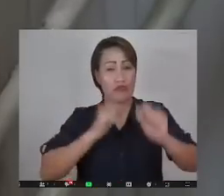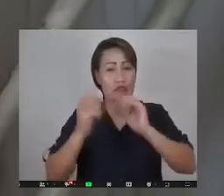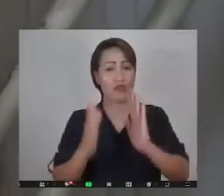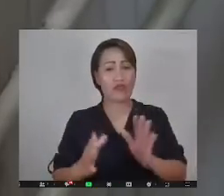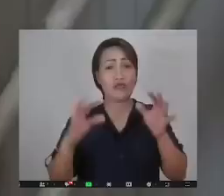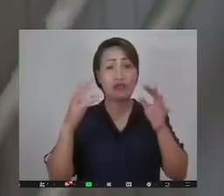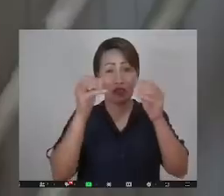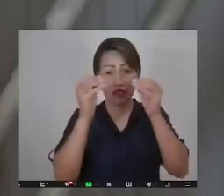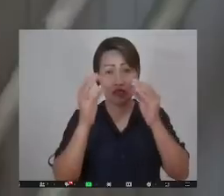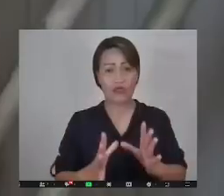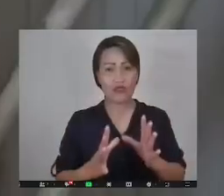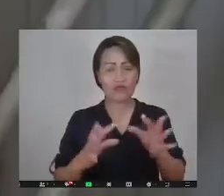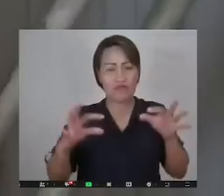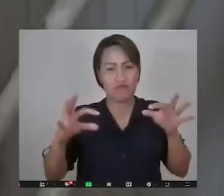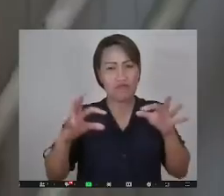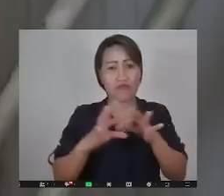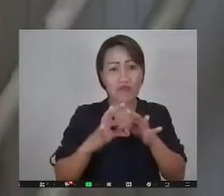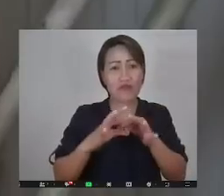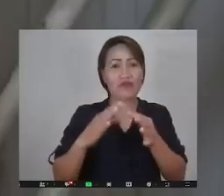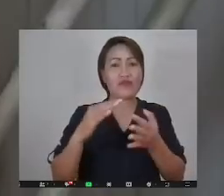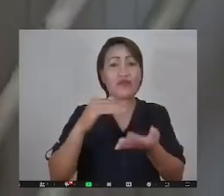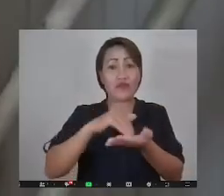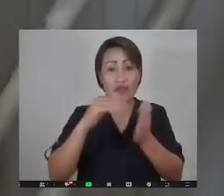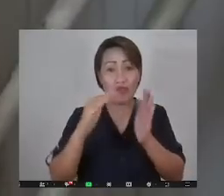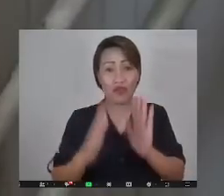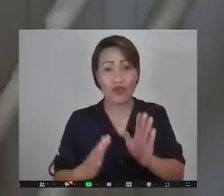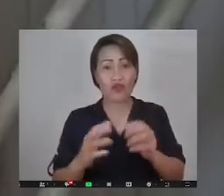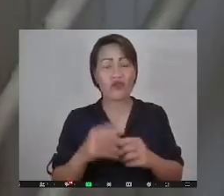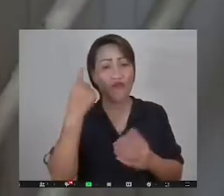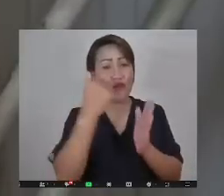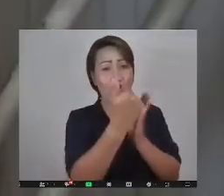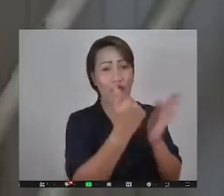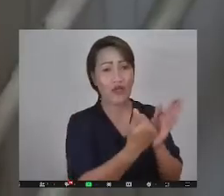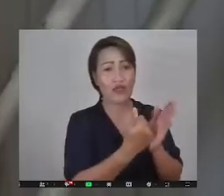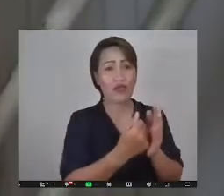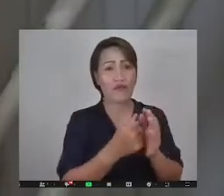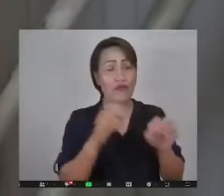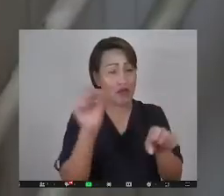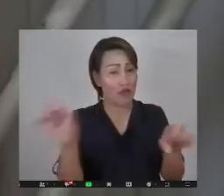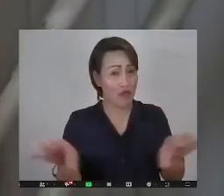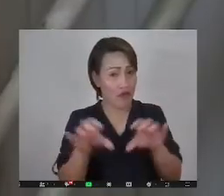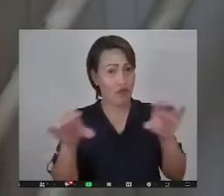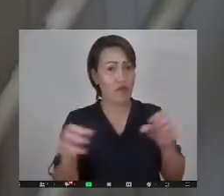various academic tasks which cultivate scientific consciousness